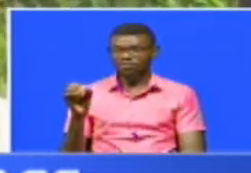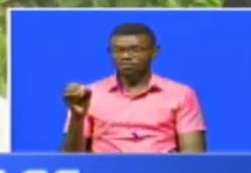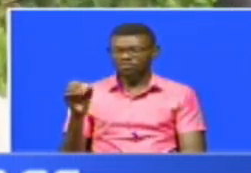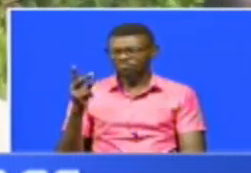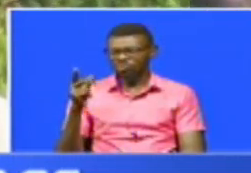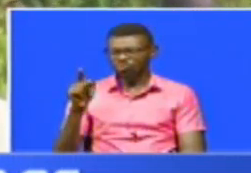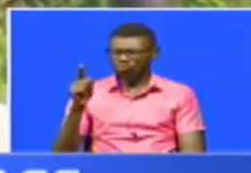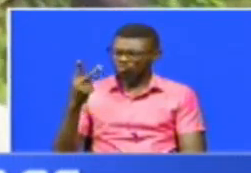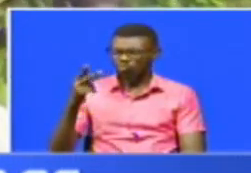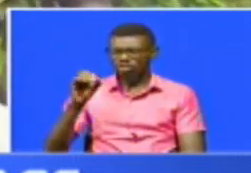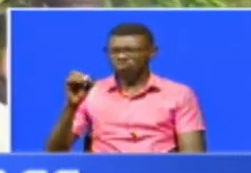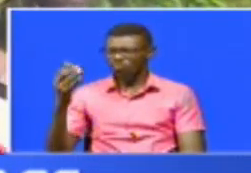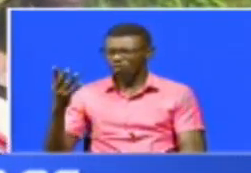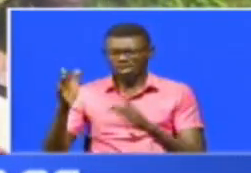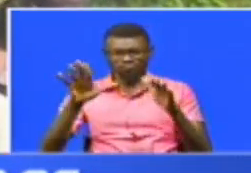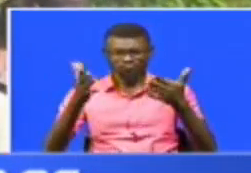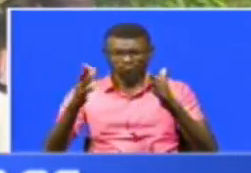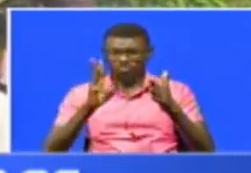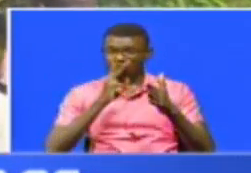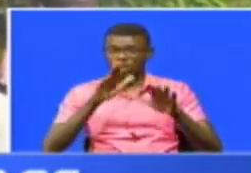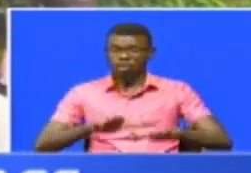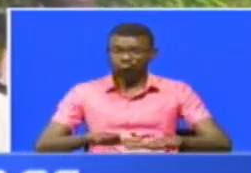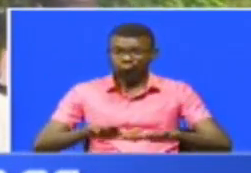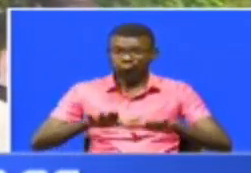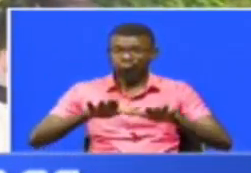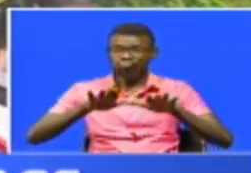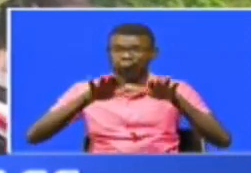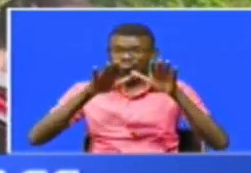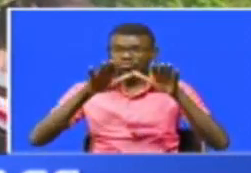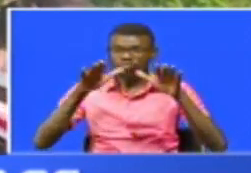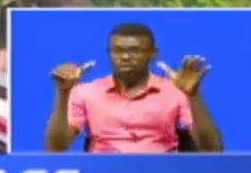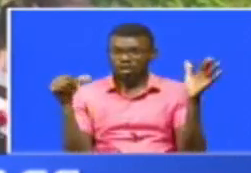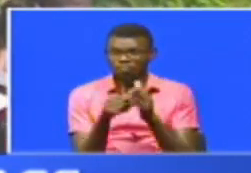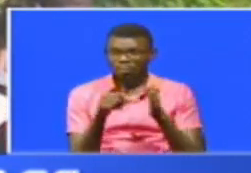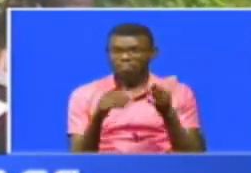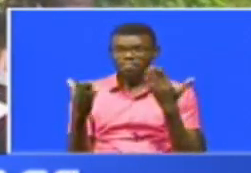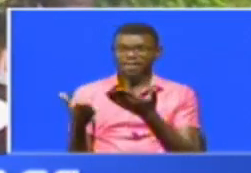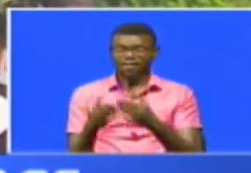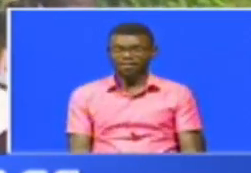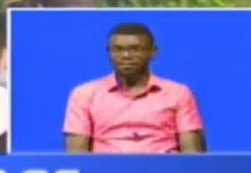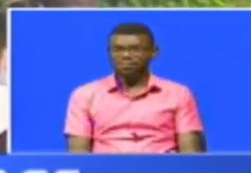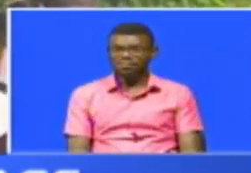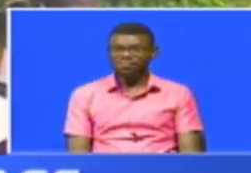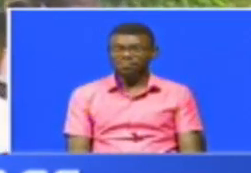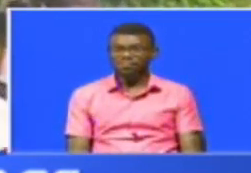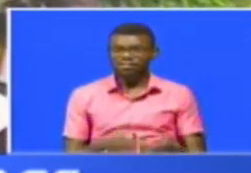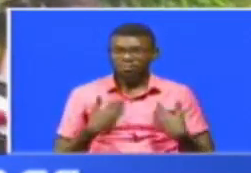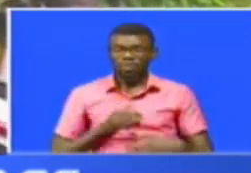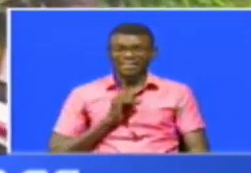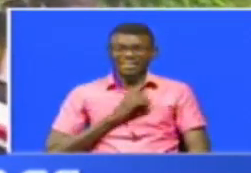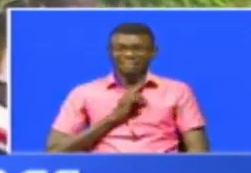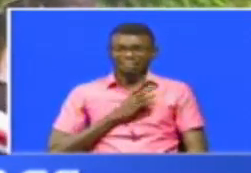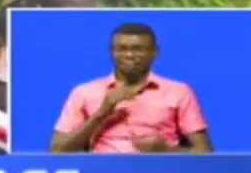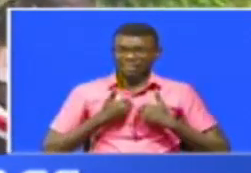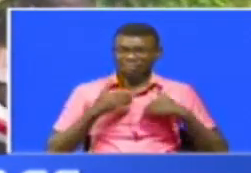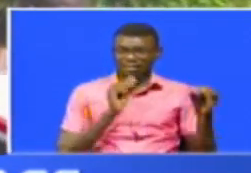2004 hivi maji kaanzia hapo. Akaja na mafuruku. Sasa kingine akawa na uoga, wakaonelea